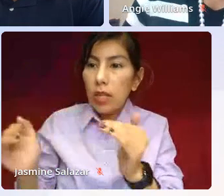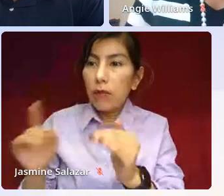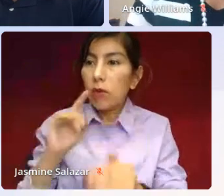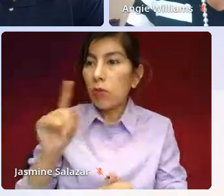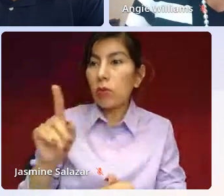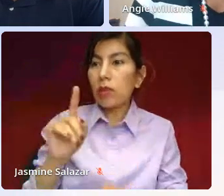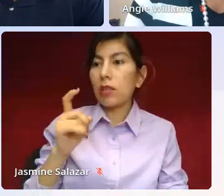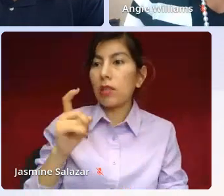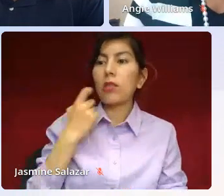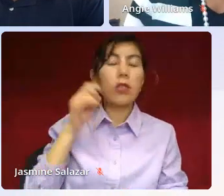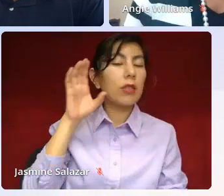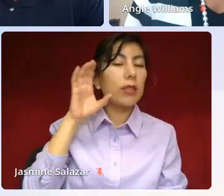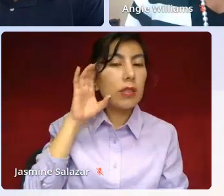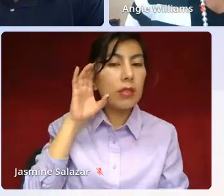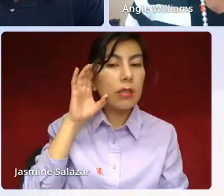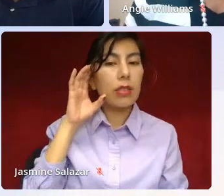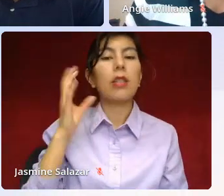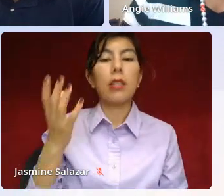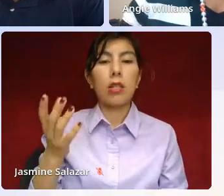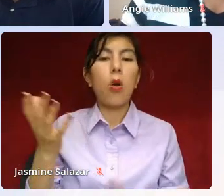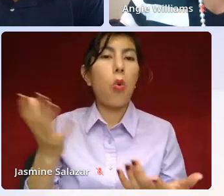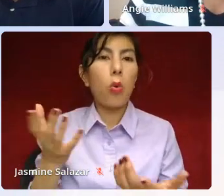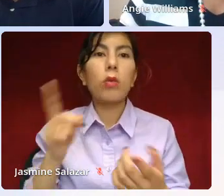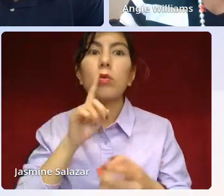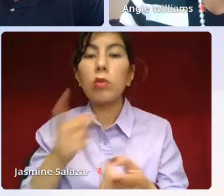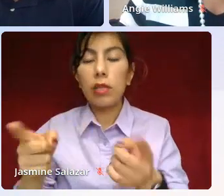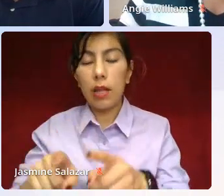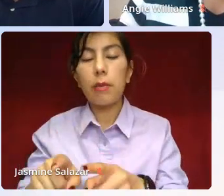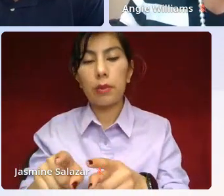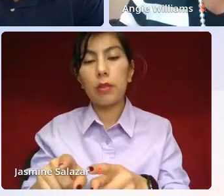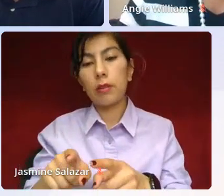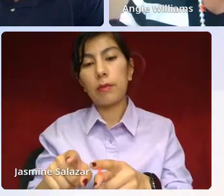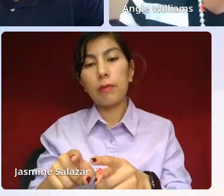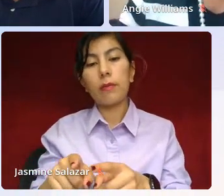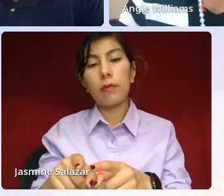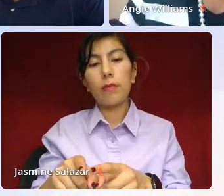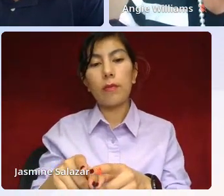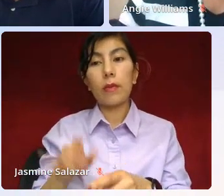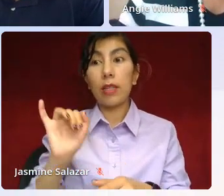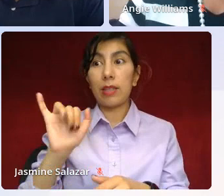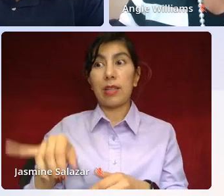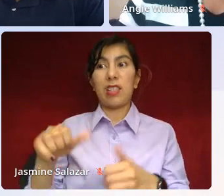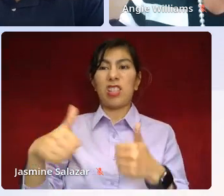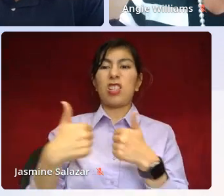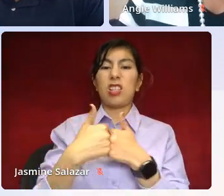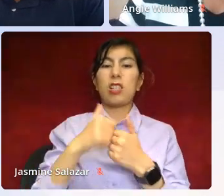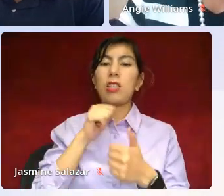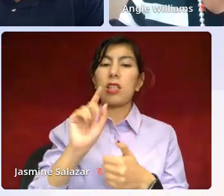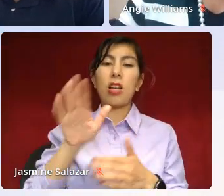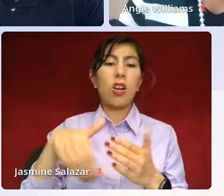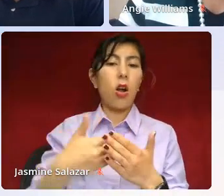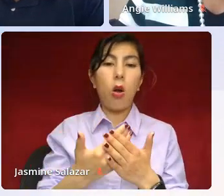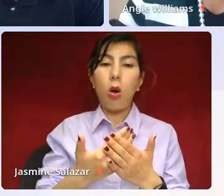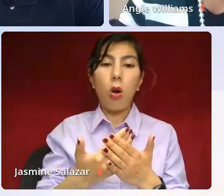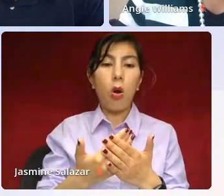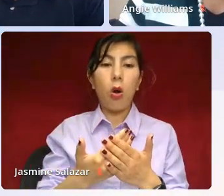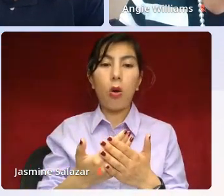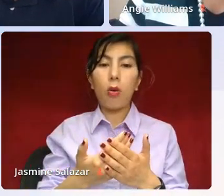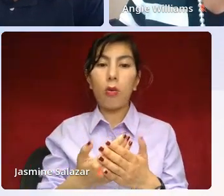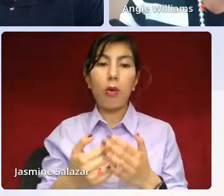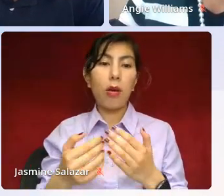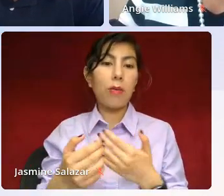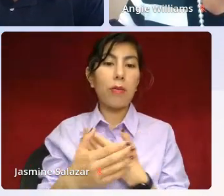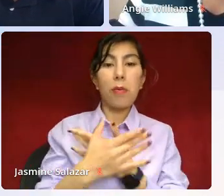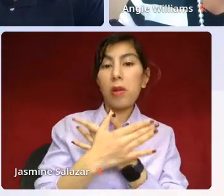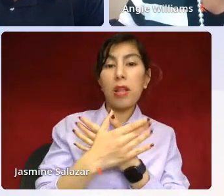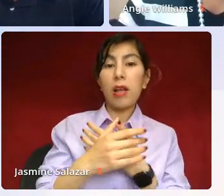just listen, what is really happening. And it's a challenge. So it's not all, butterflies and roses